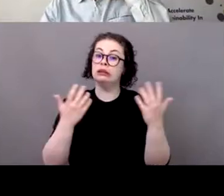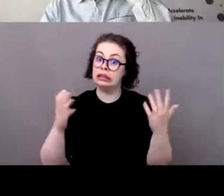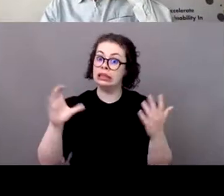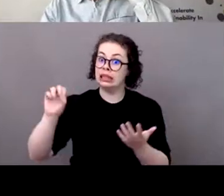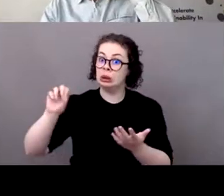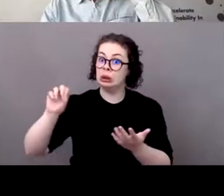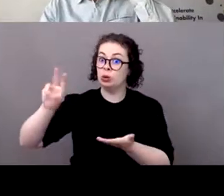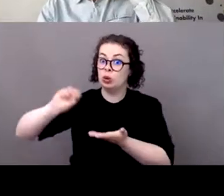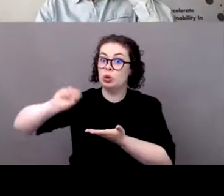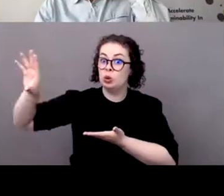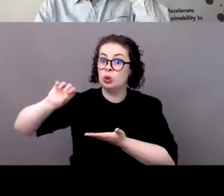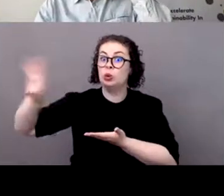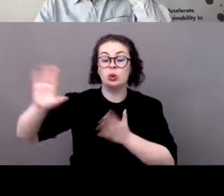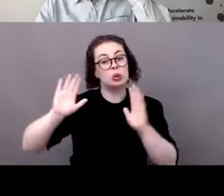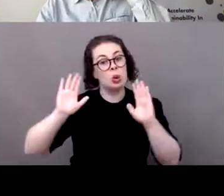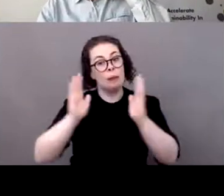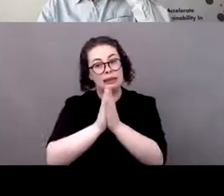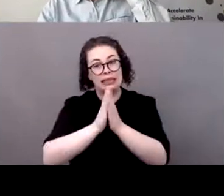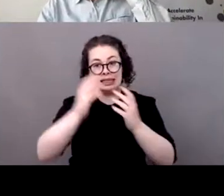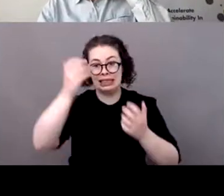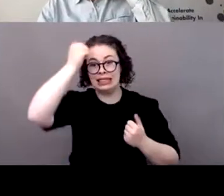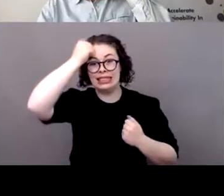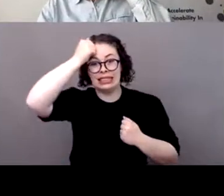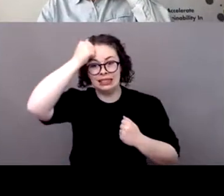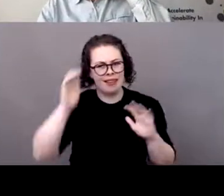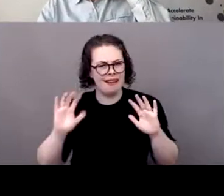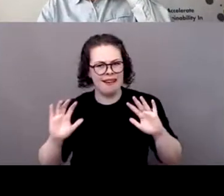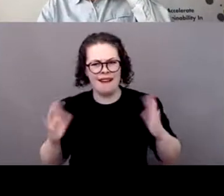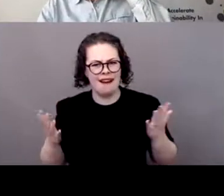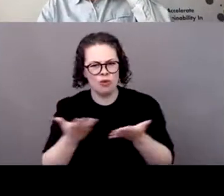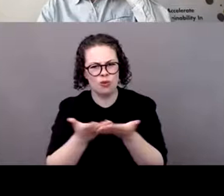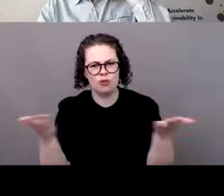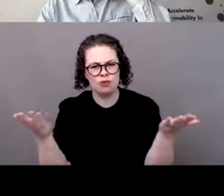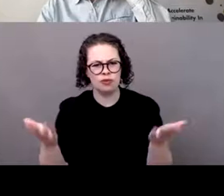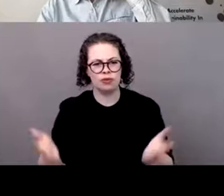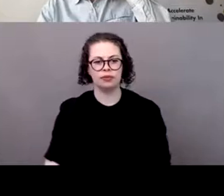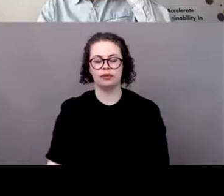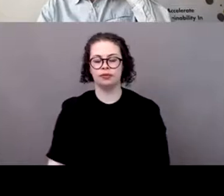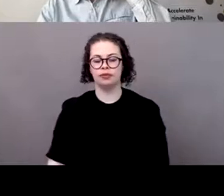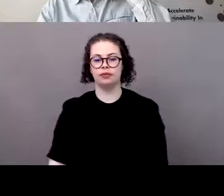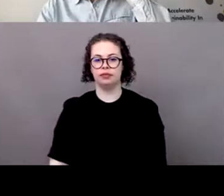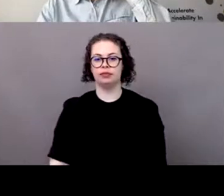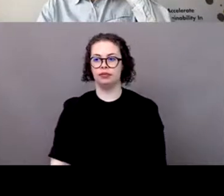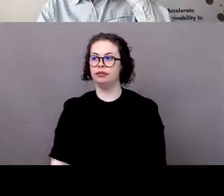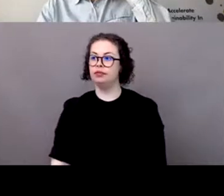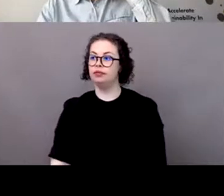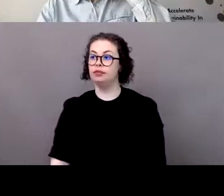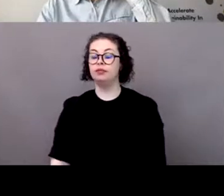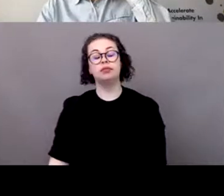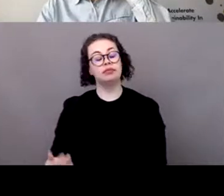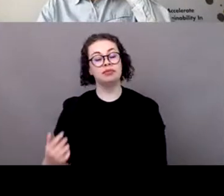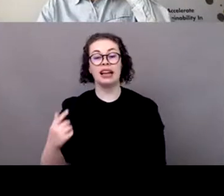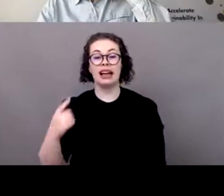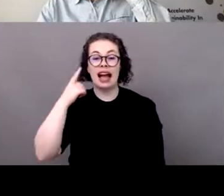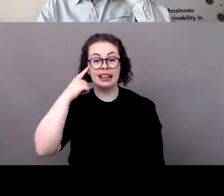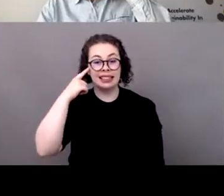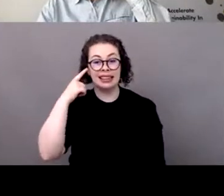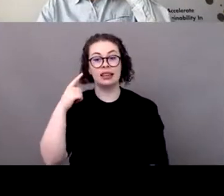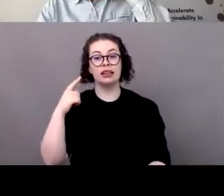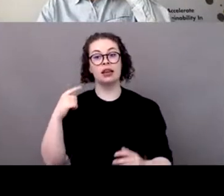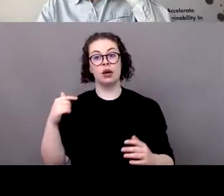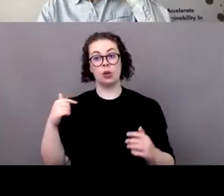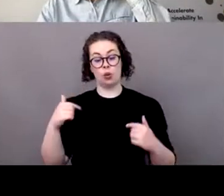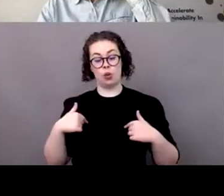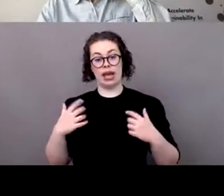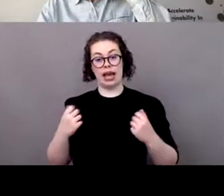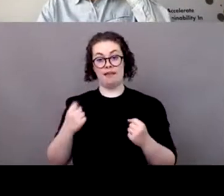We try to, with Sports for Future, we make a really low threshold approach for a campaign, which we